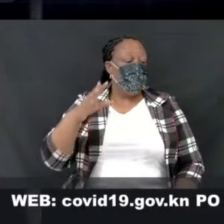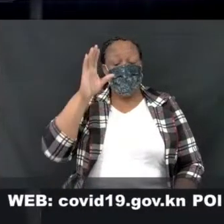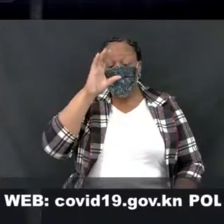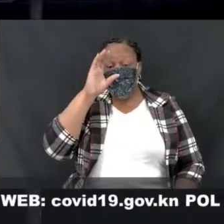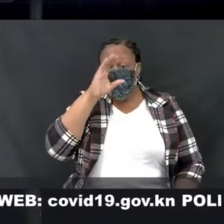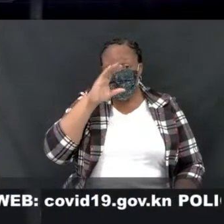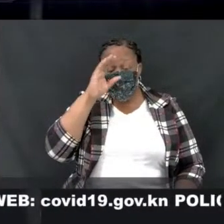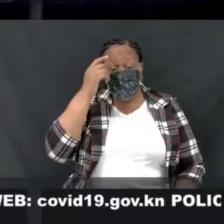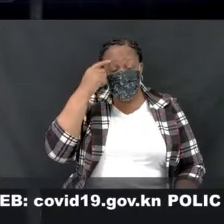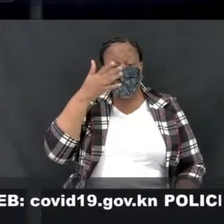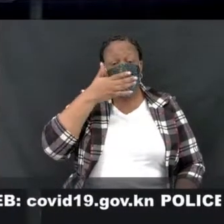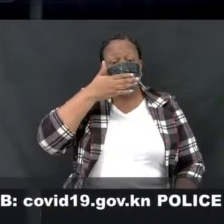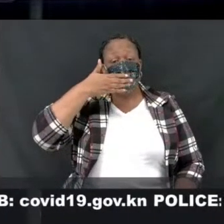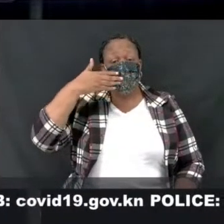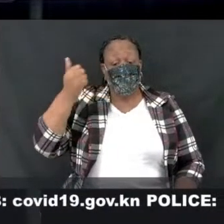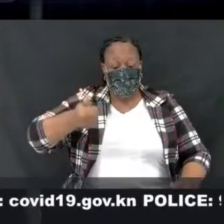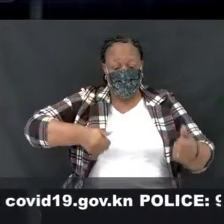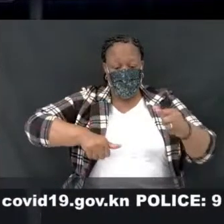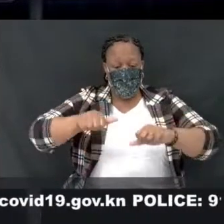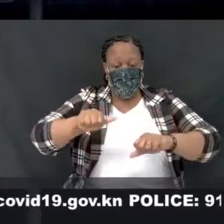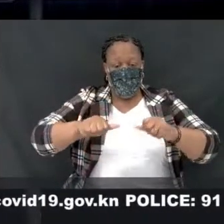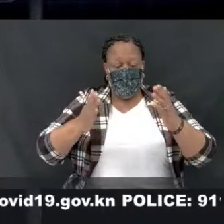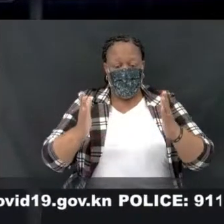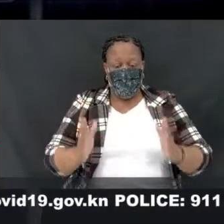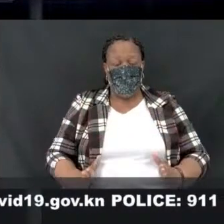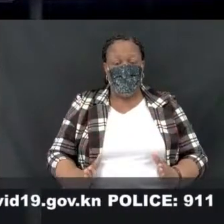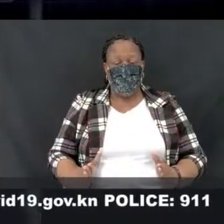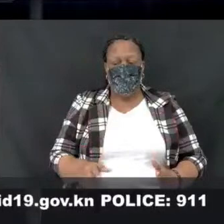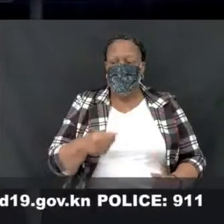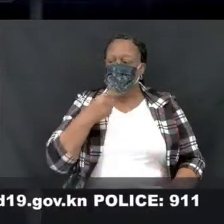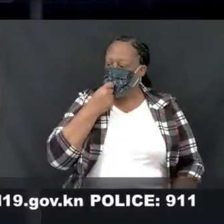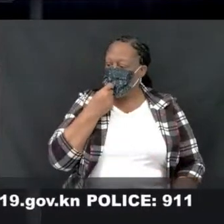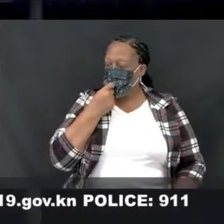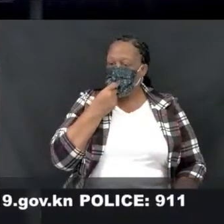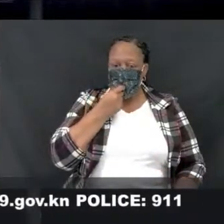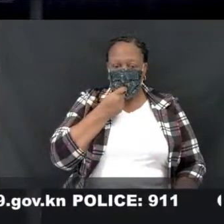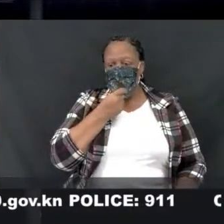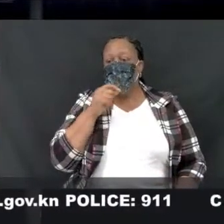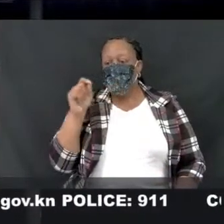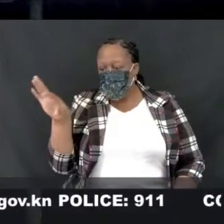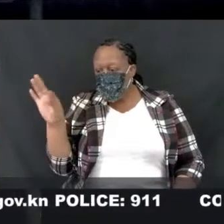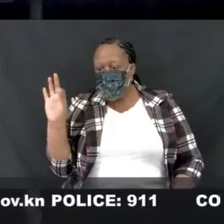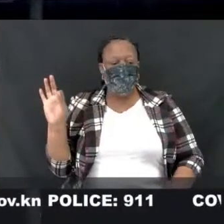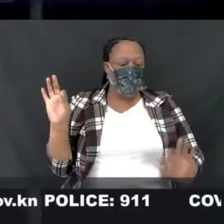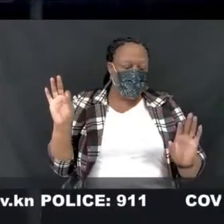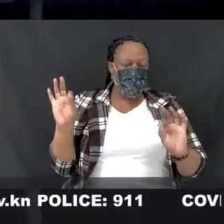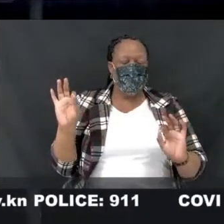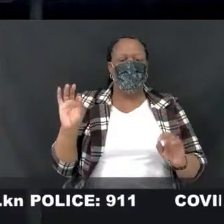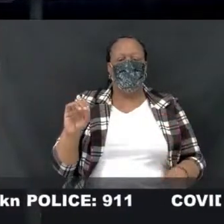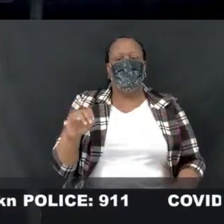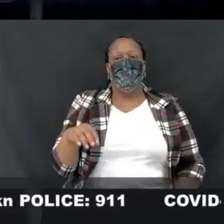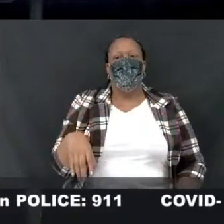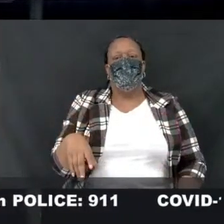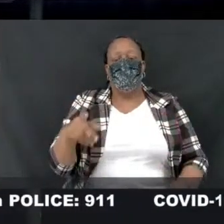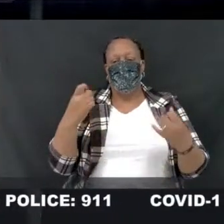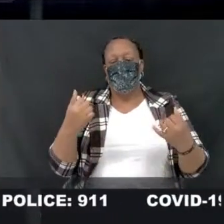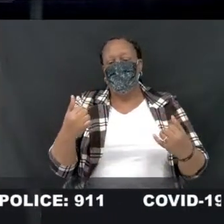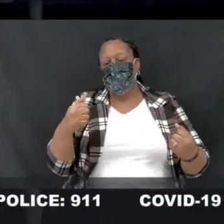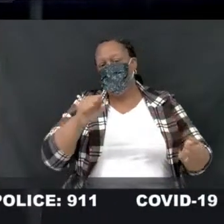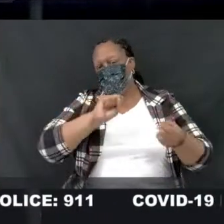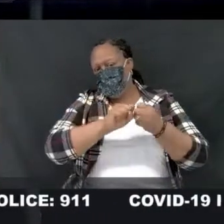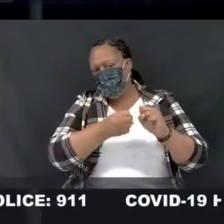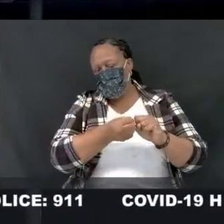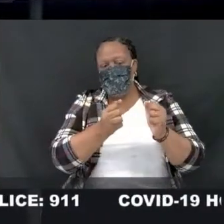evidence available and have had a relatively successful fight against this highly infectious and deadly virus. We